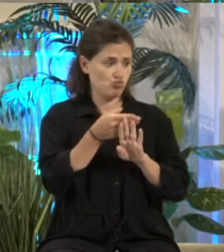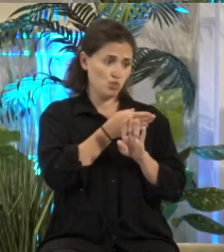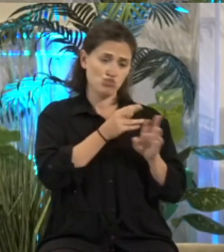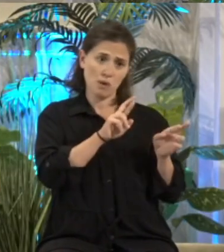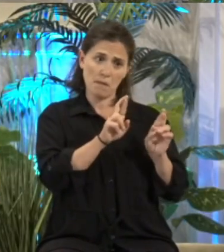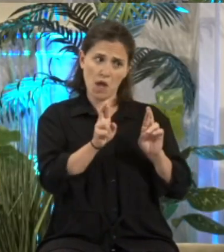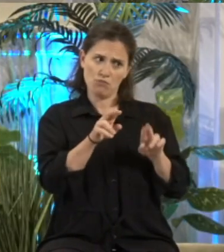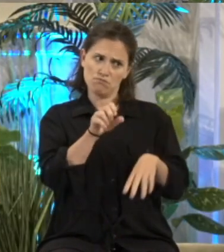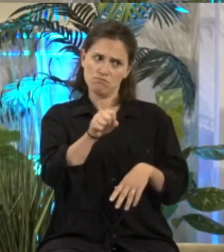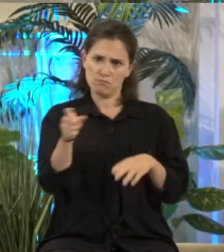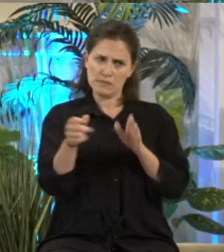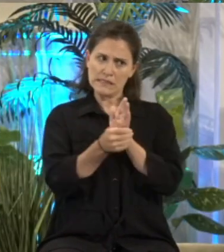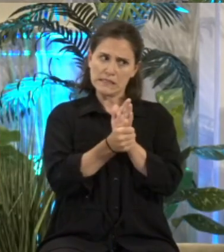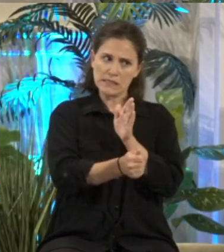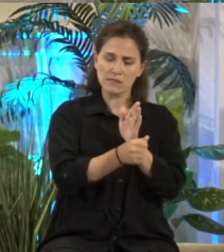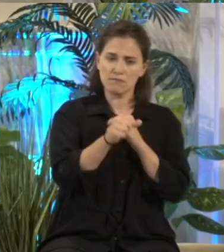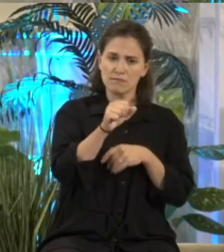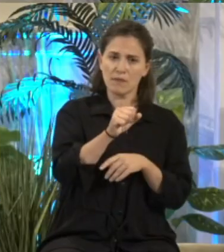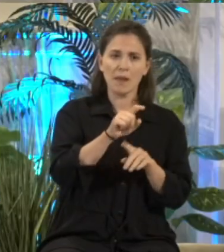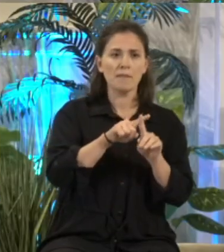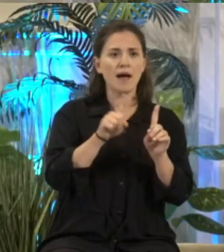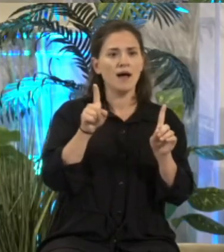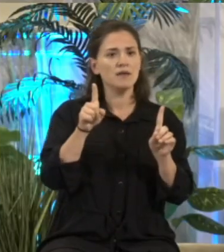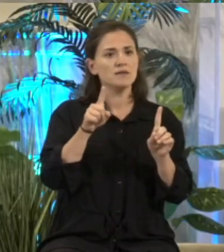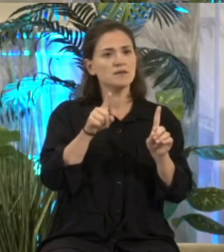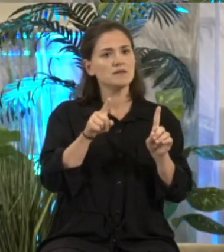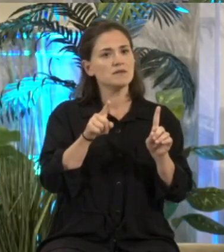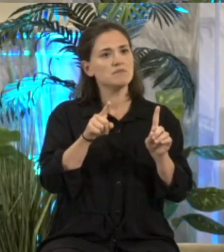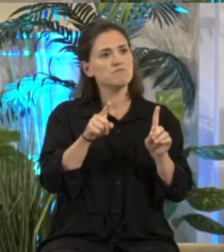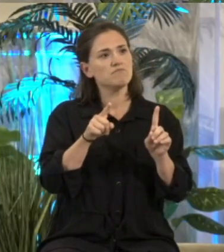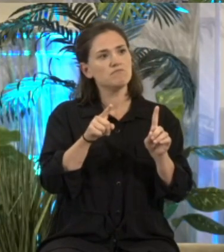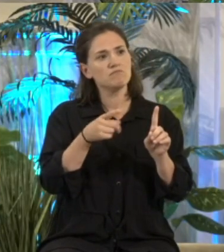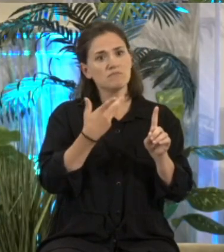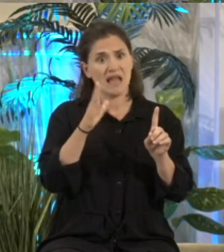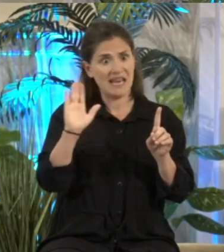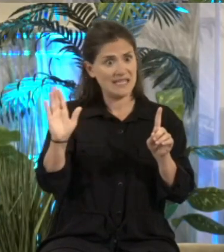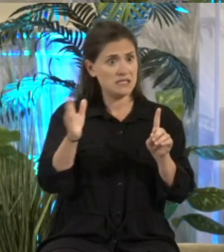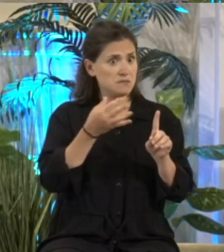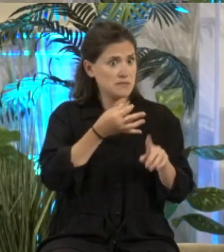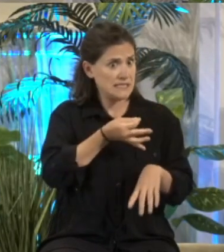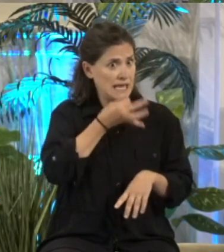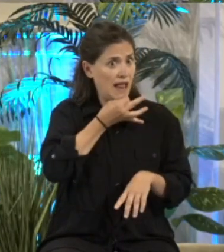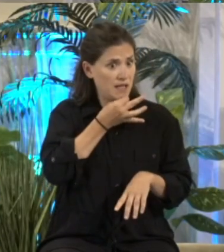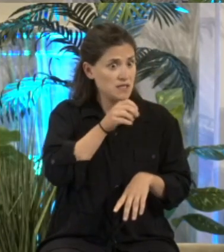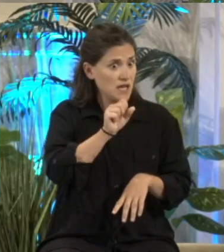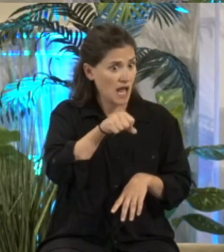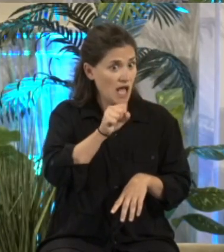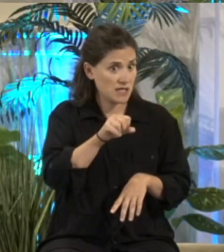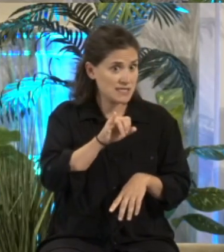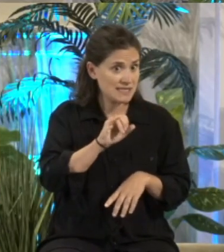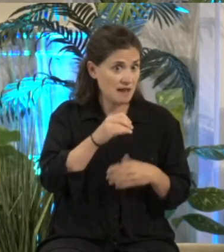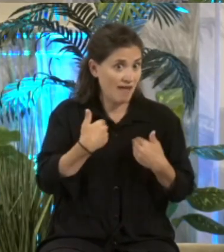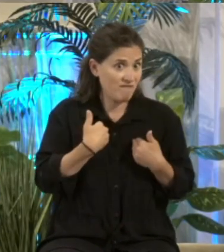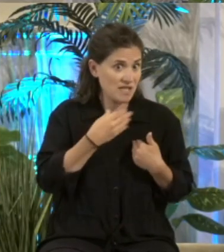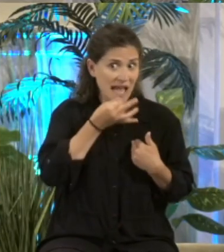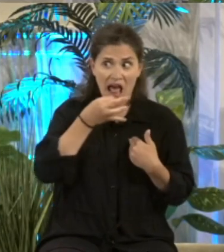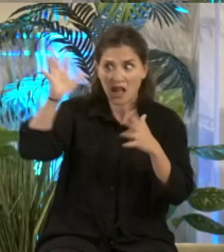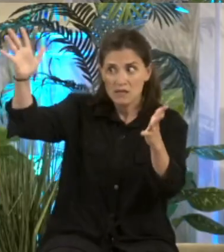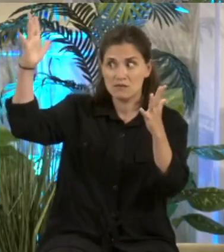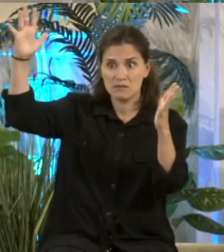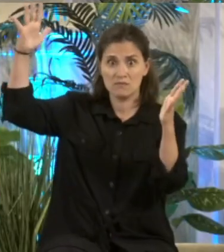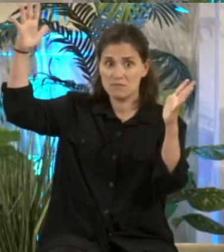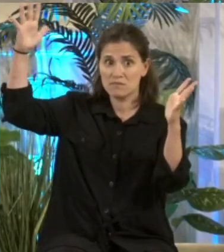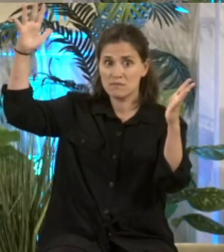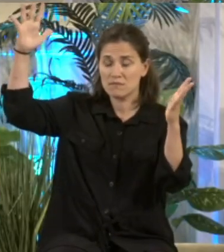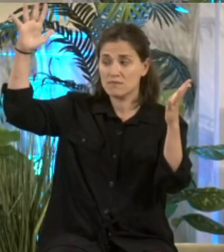is. Not just by being talented, though he surely is one of the most talented